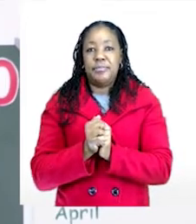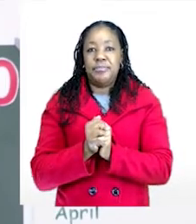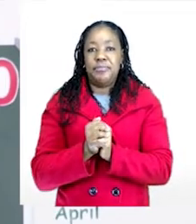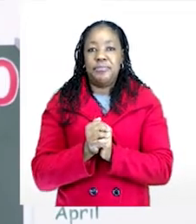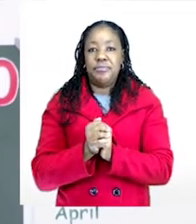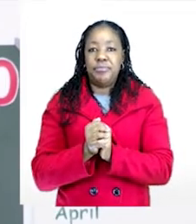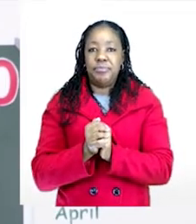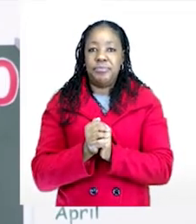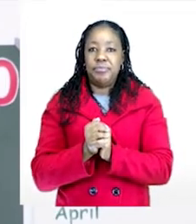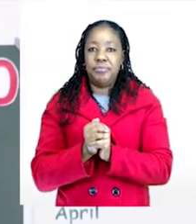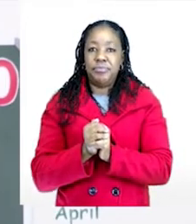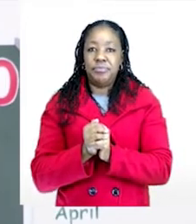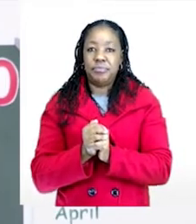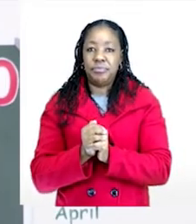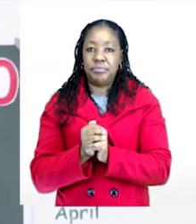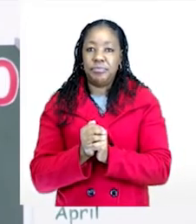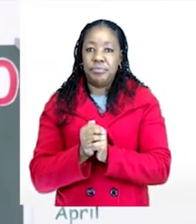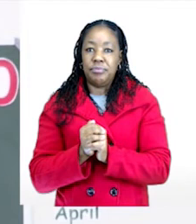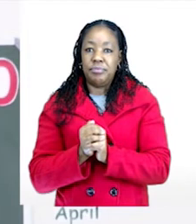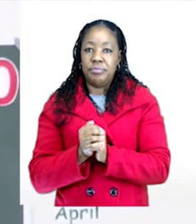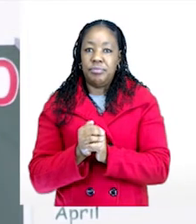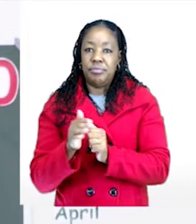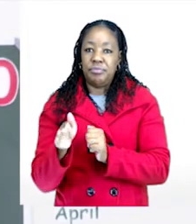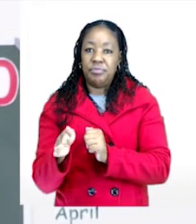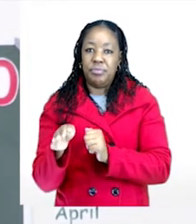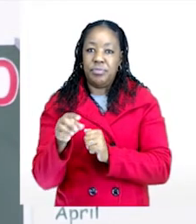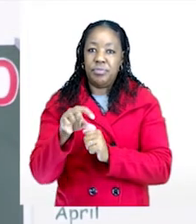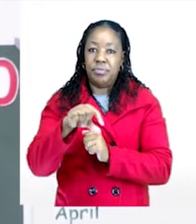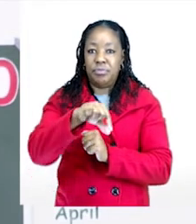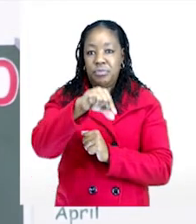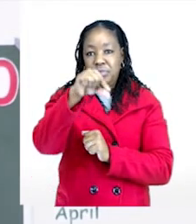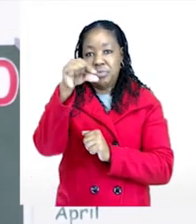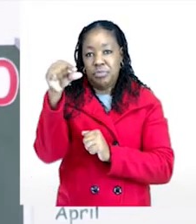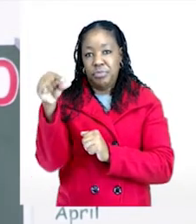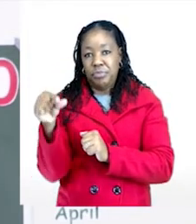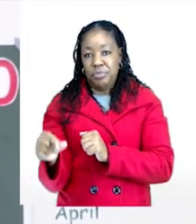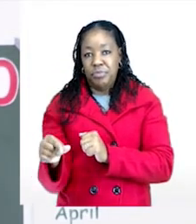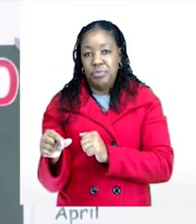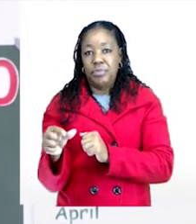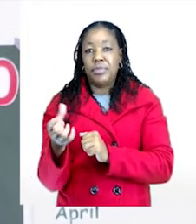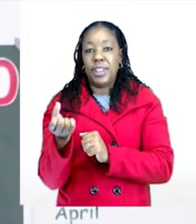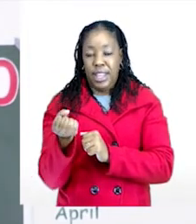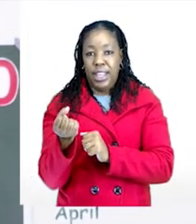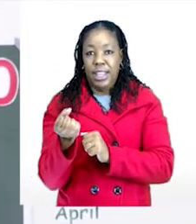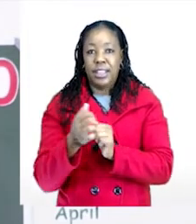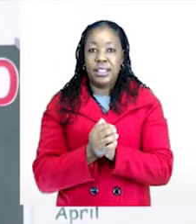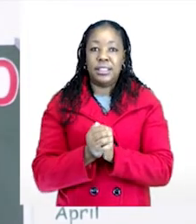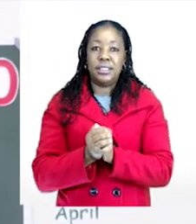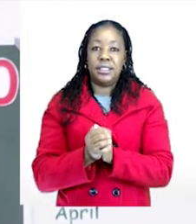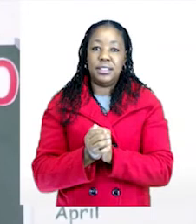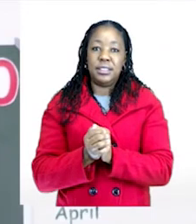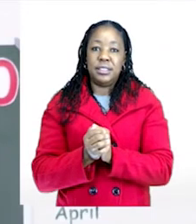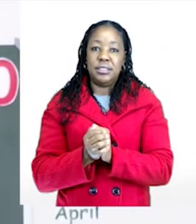the last place of the row has another handle. Now let's look at